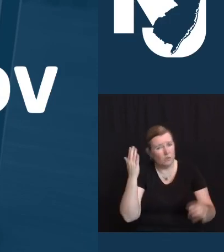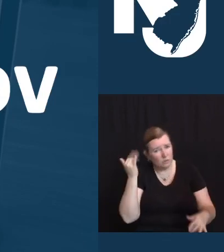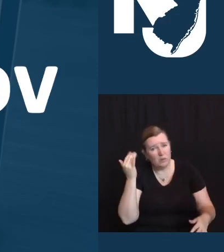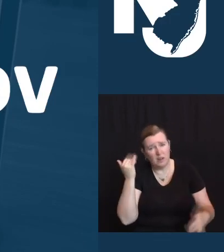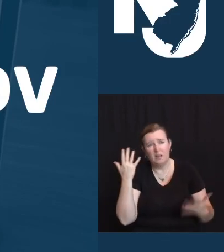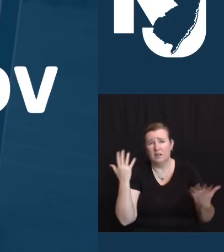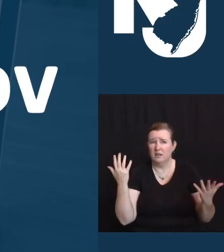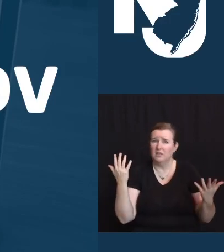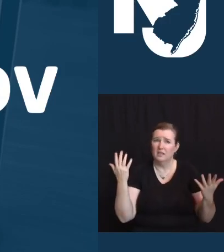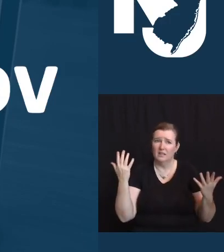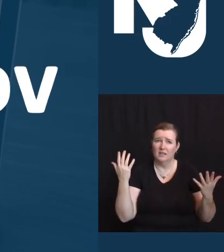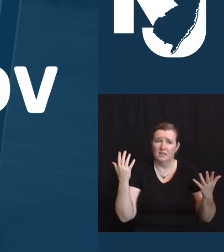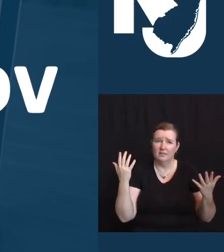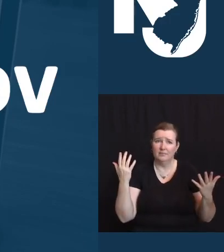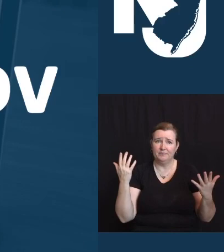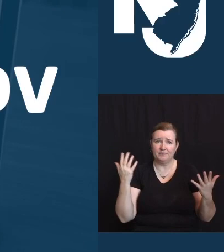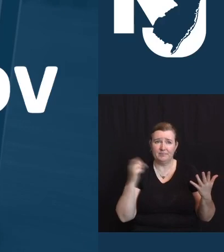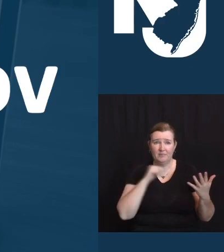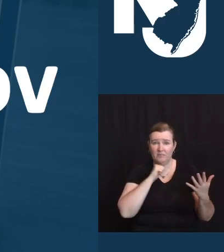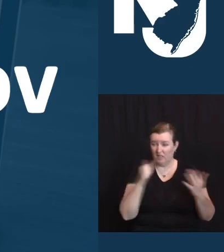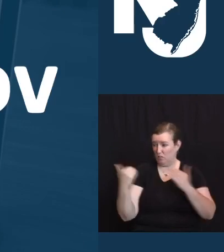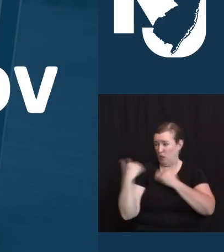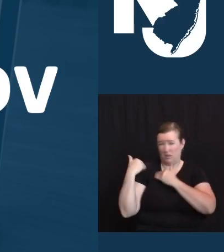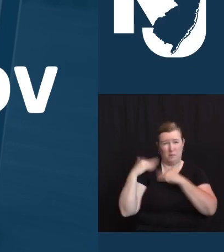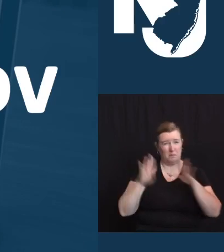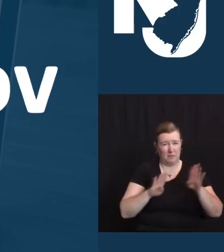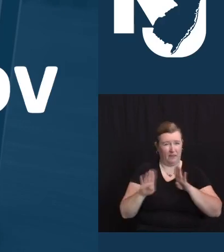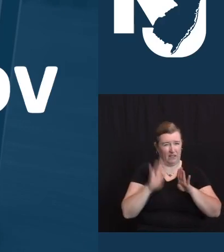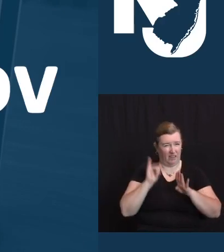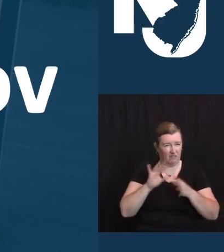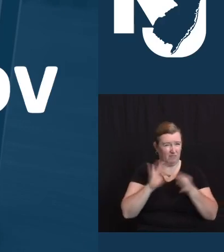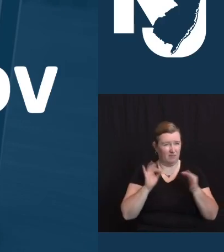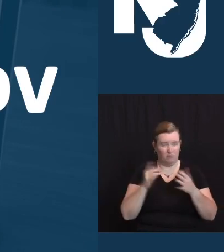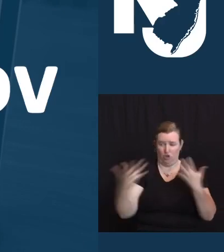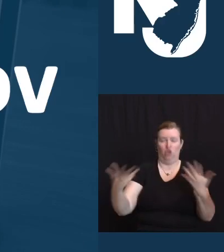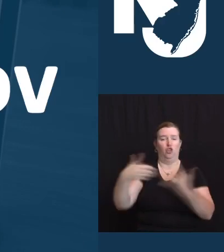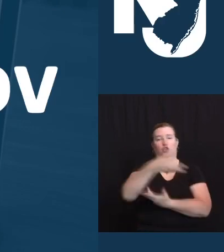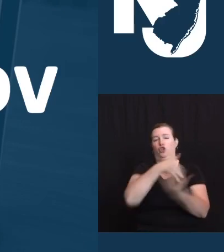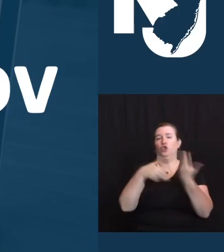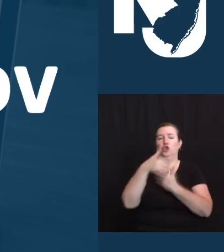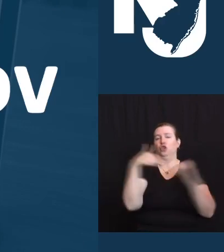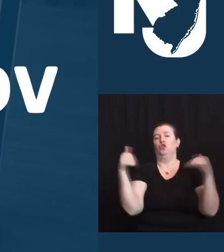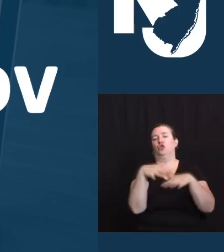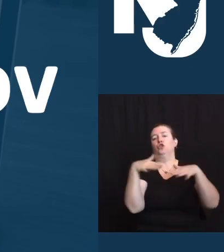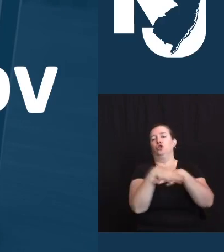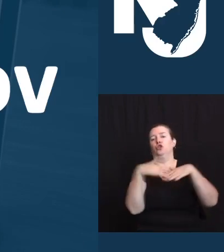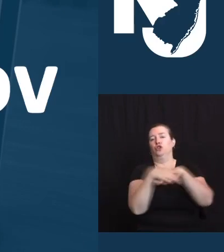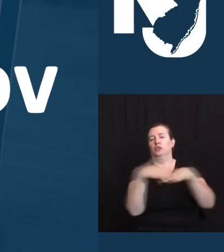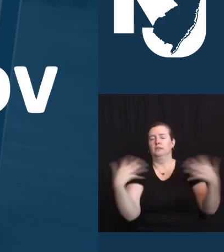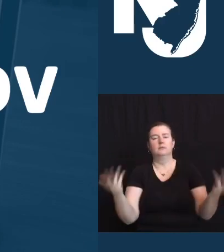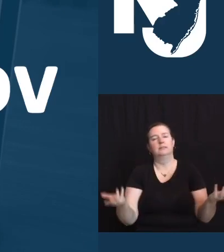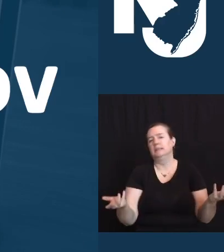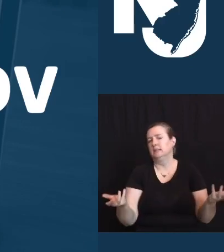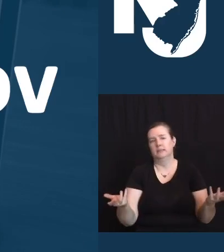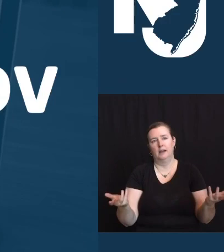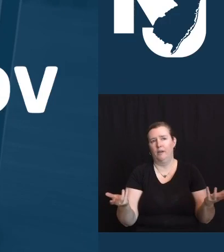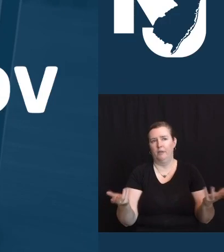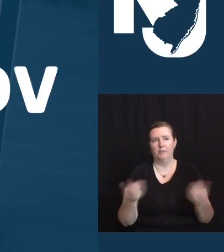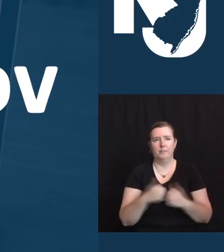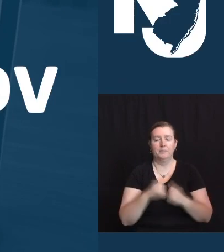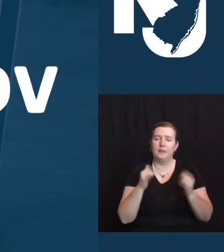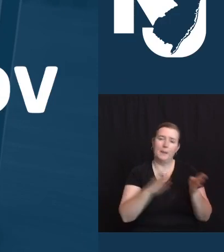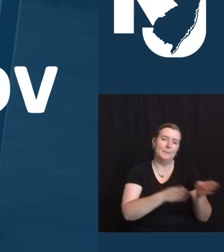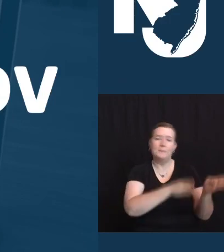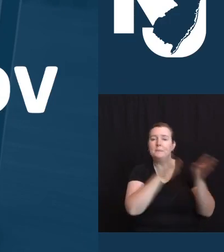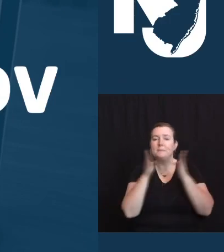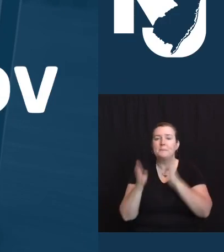and reckless behavior that I spoke about and we saw earlier this week. Next, I want to continue with another of our daily